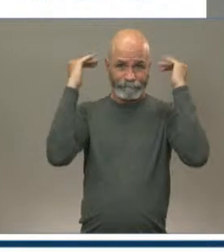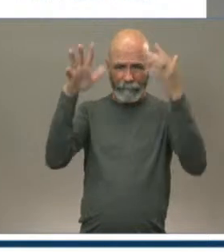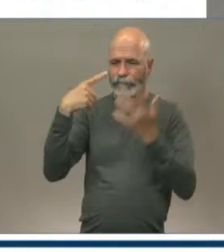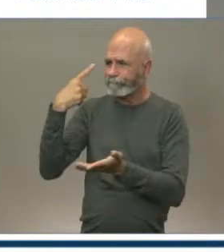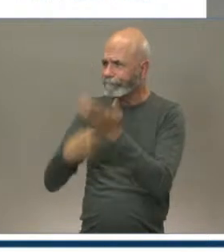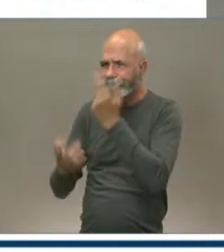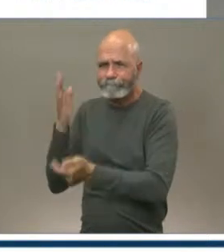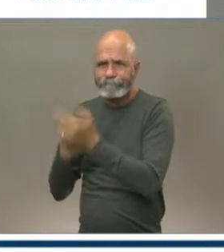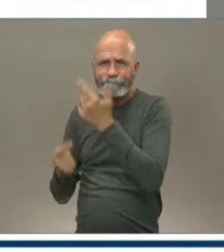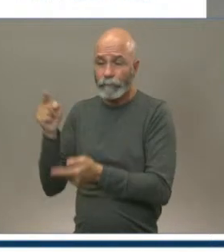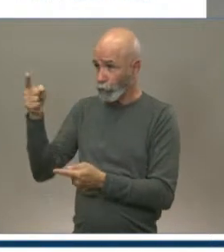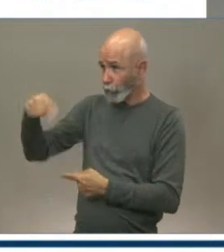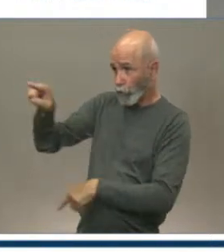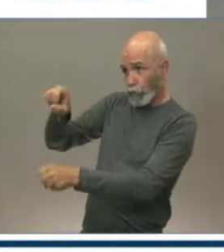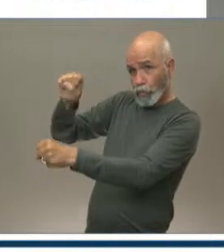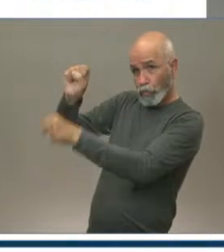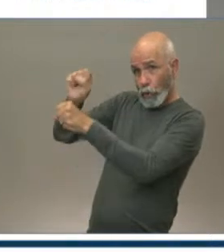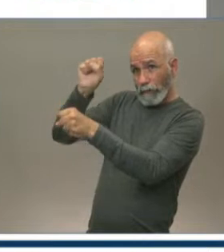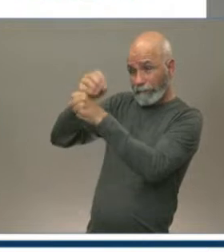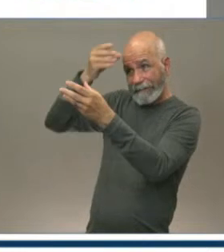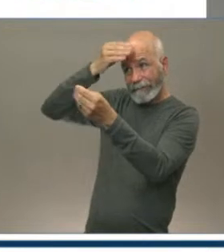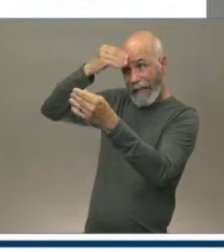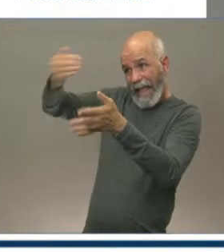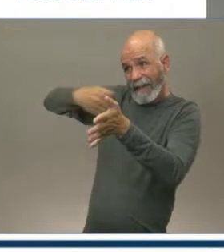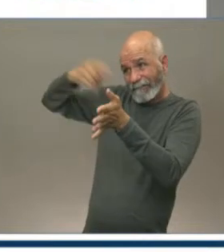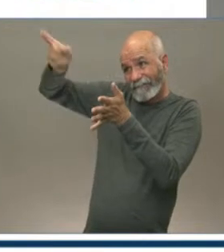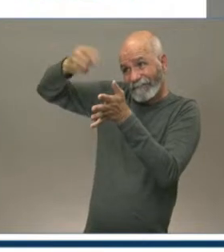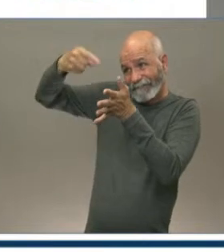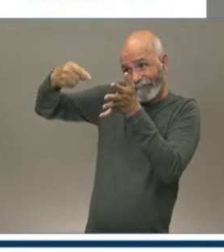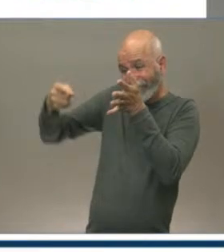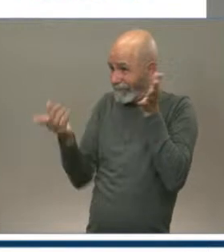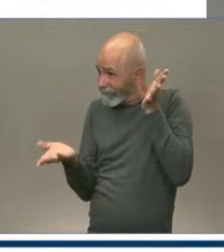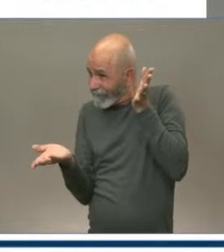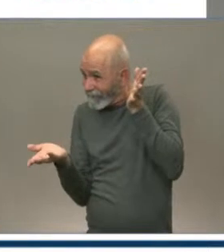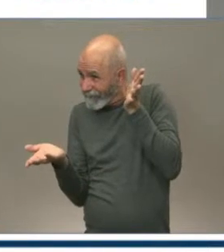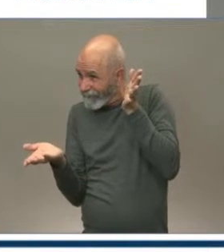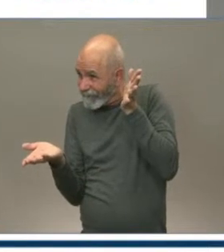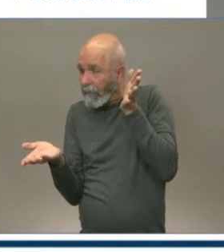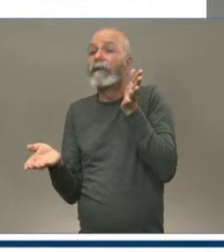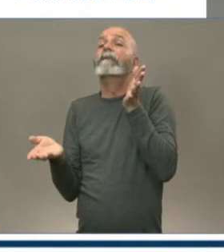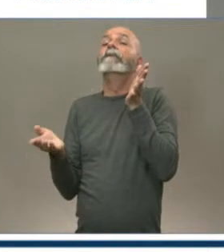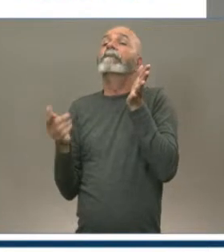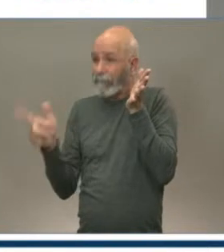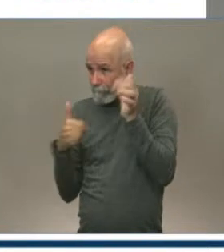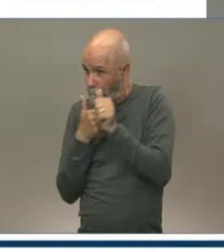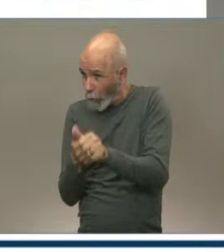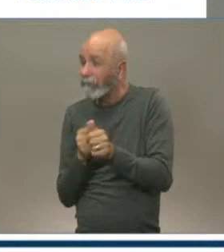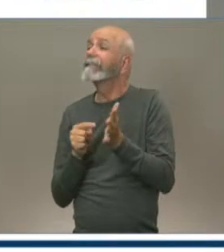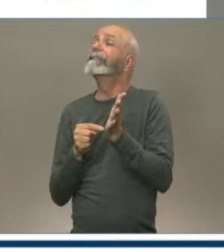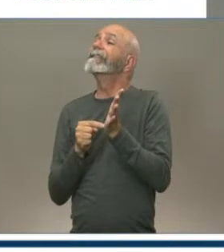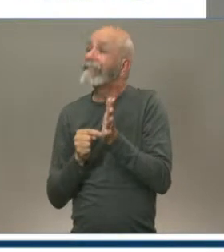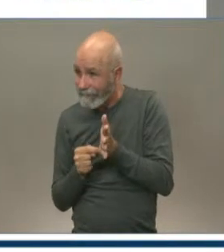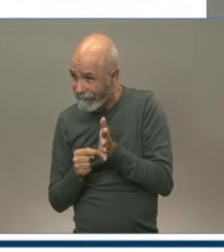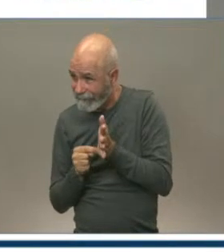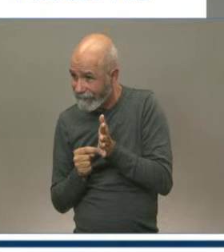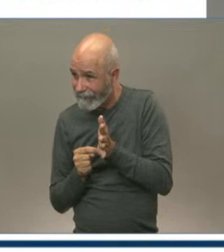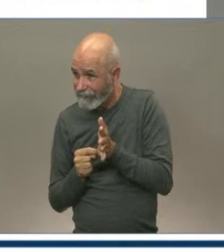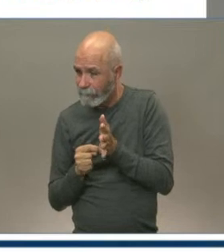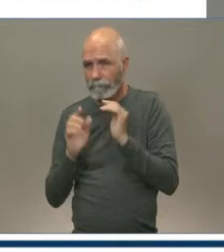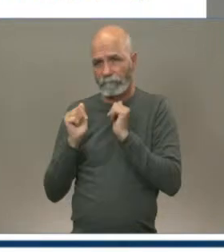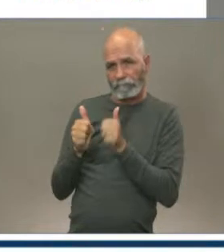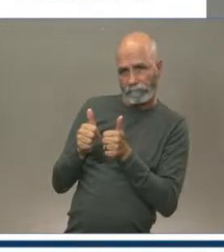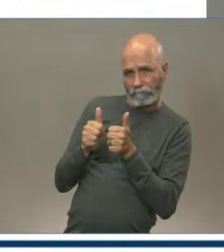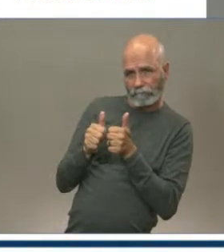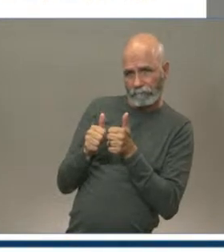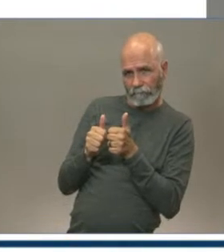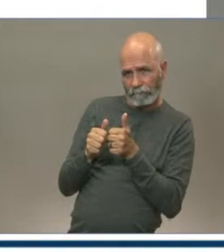appropriate information so they can develop and adhere to COVID protocols. At the end of the day, we have to rely